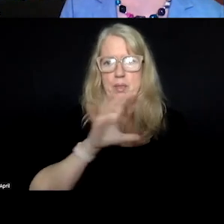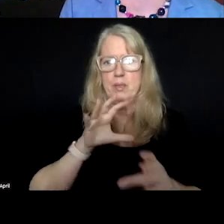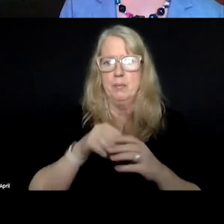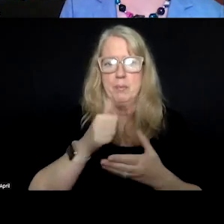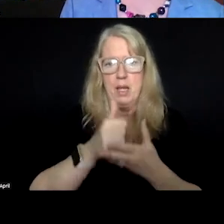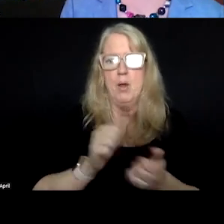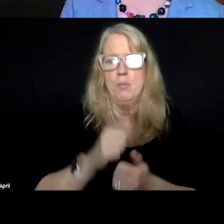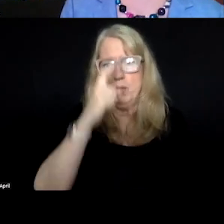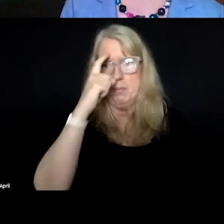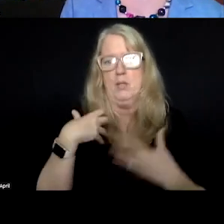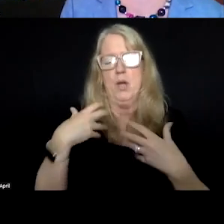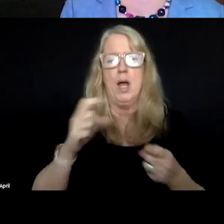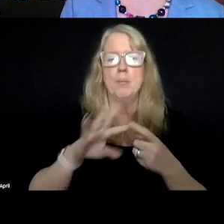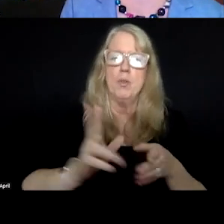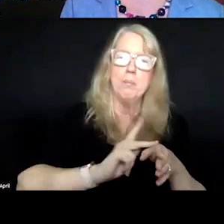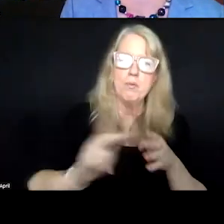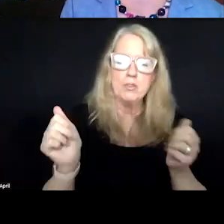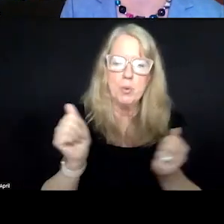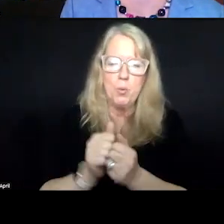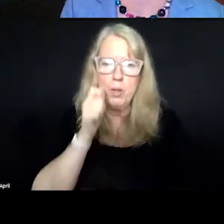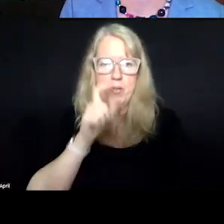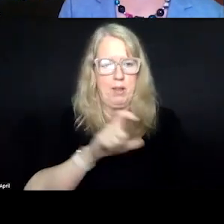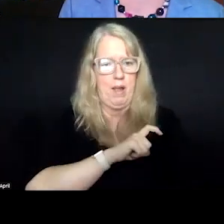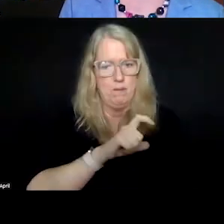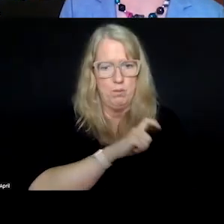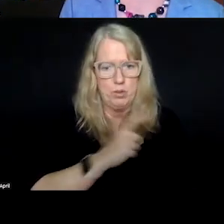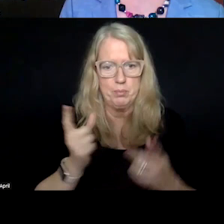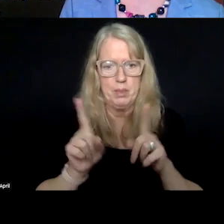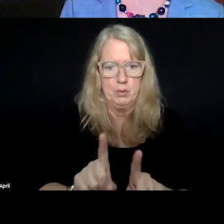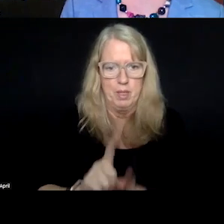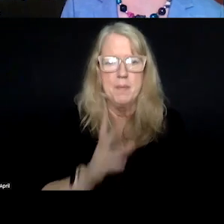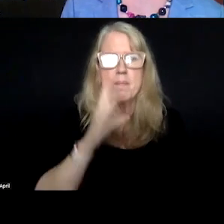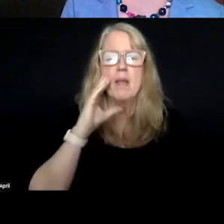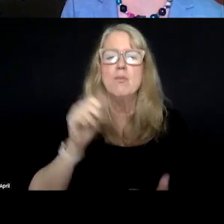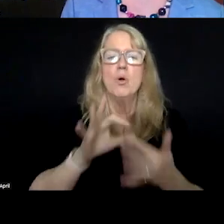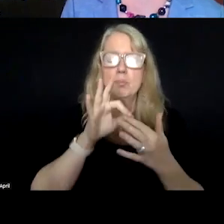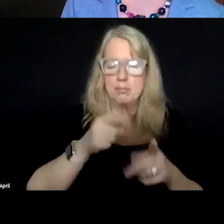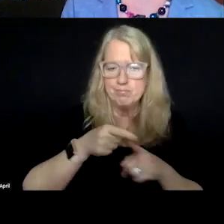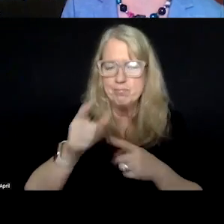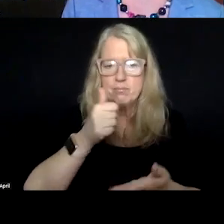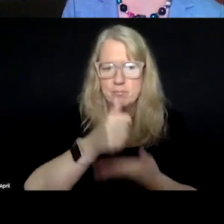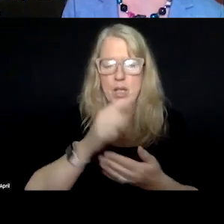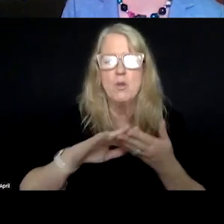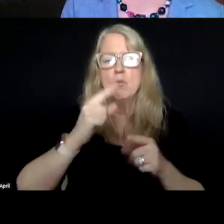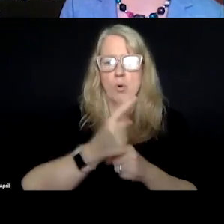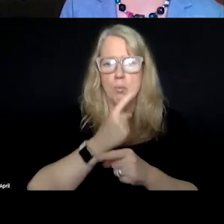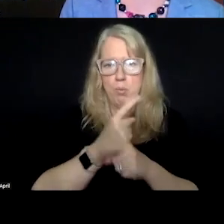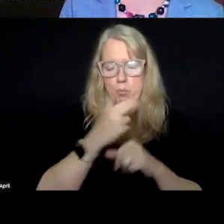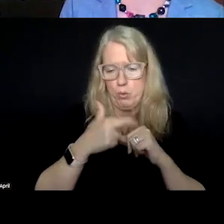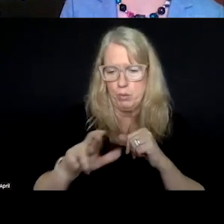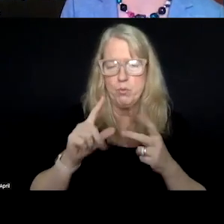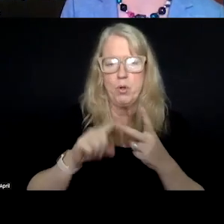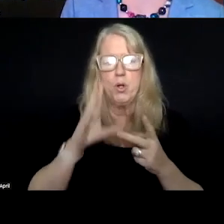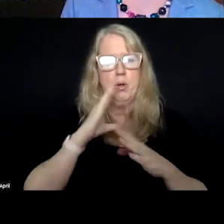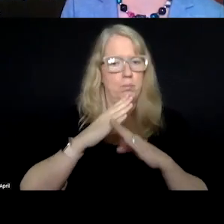health professionals alongside law enforcement officers. It offers specialized assistance, appropriate referrals,